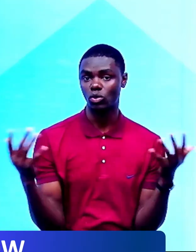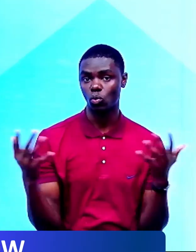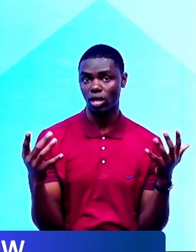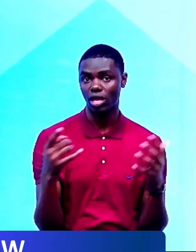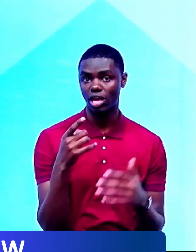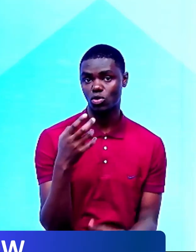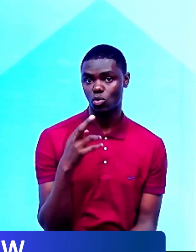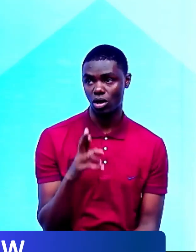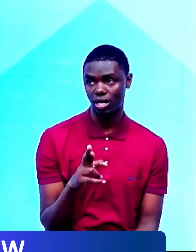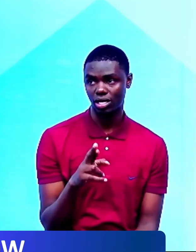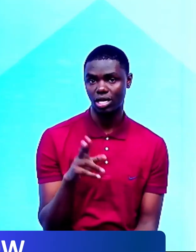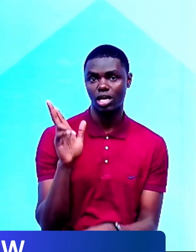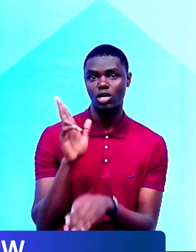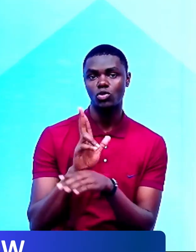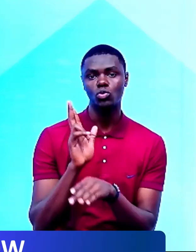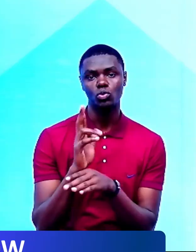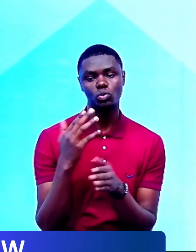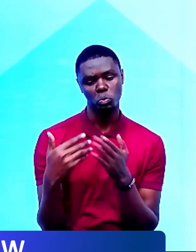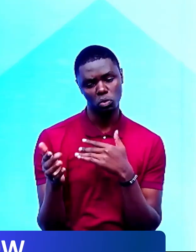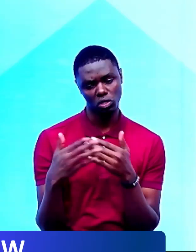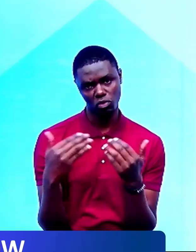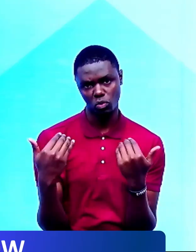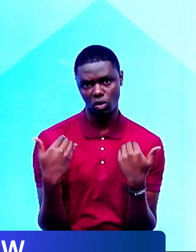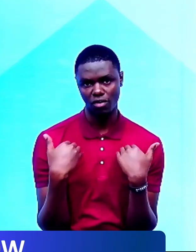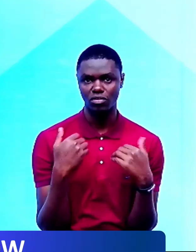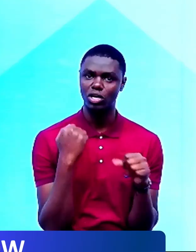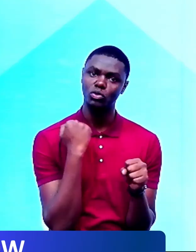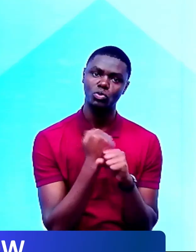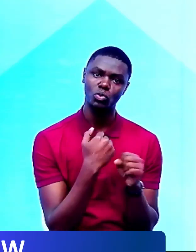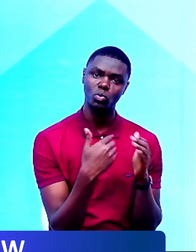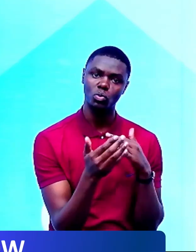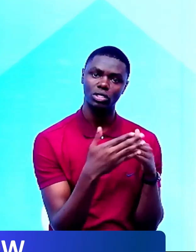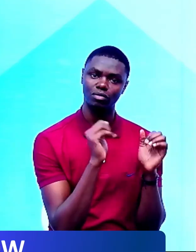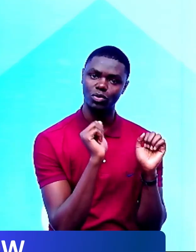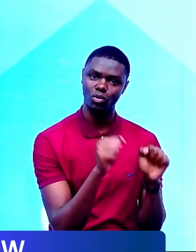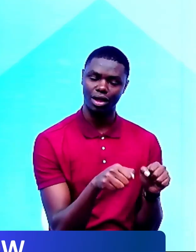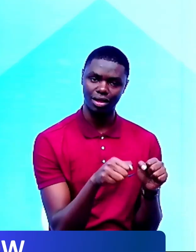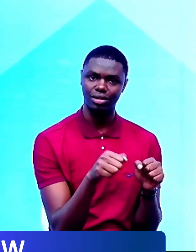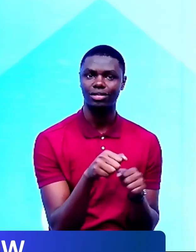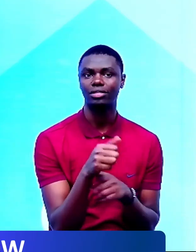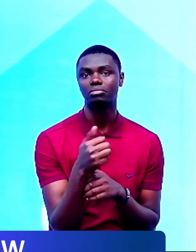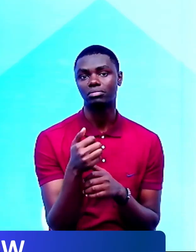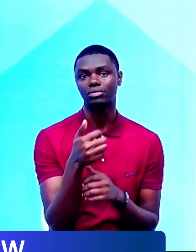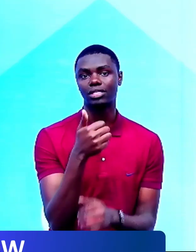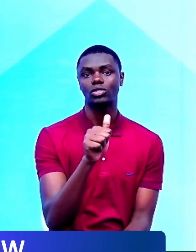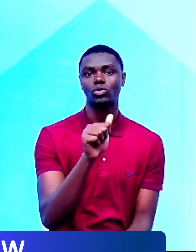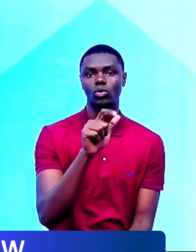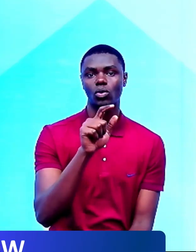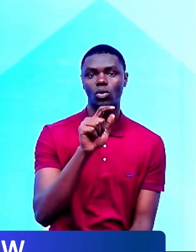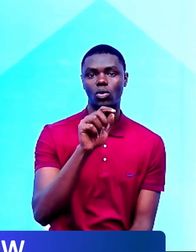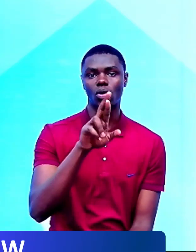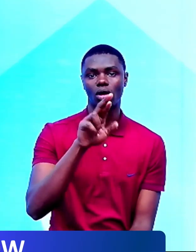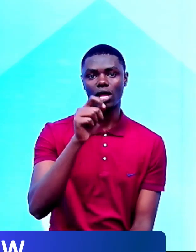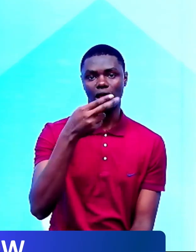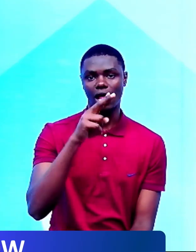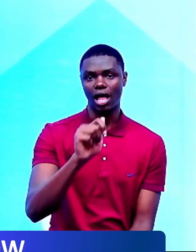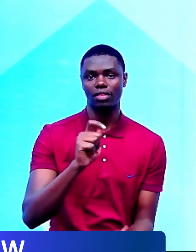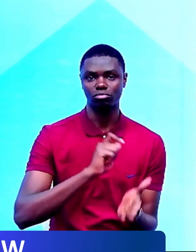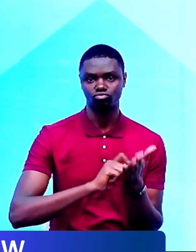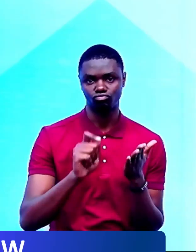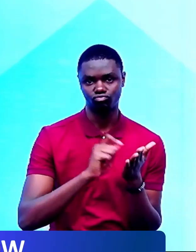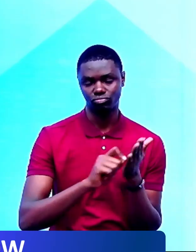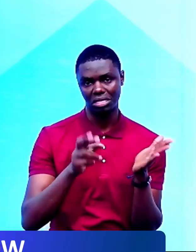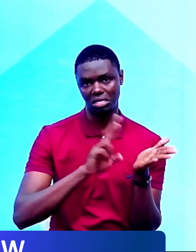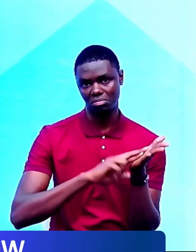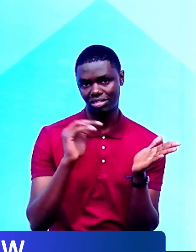are, use what you have, do what you can. Arthur Ashe is the writer of this quote, and I'm going to repeat